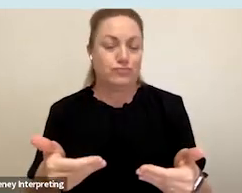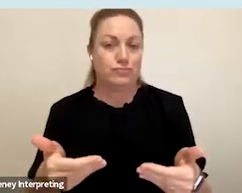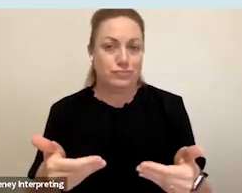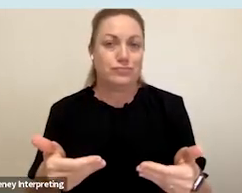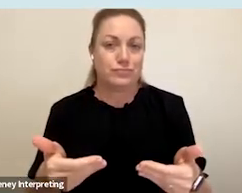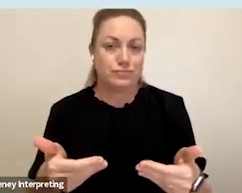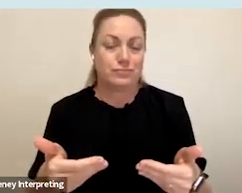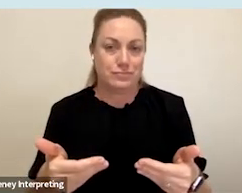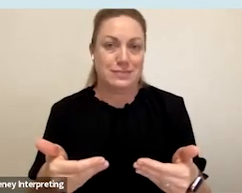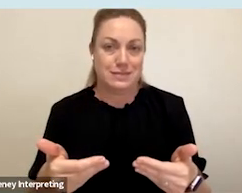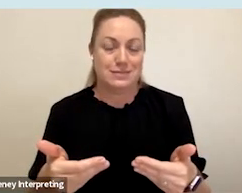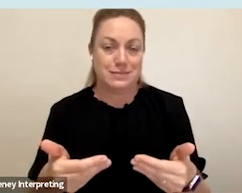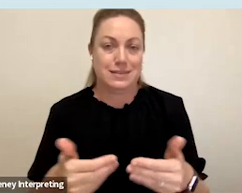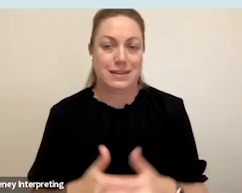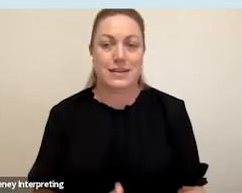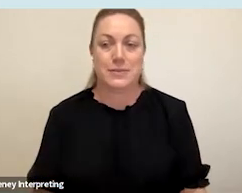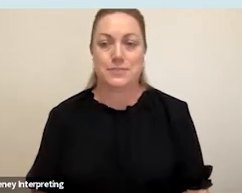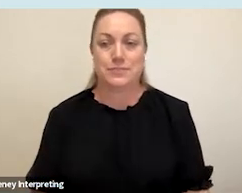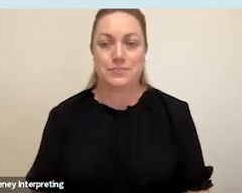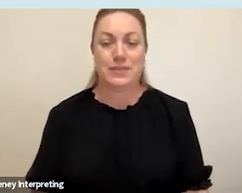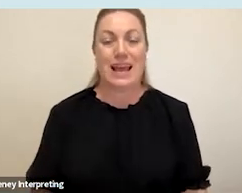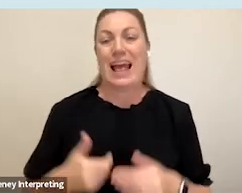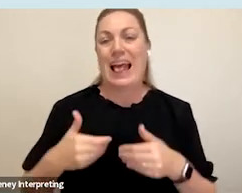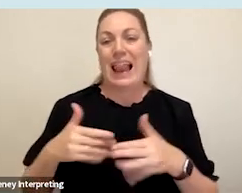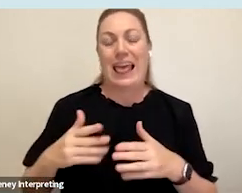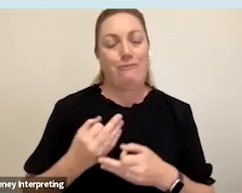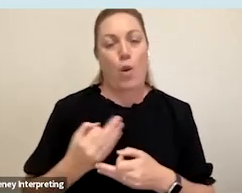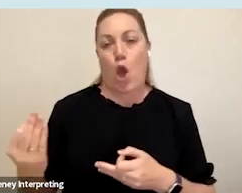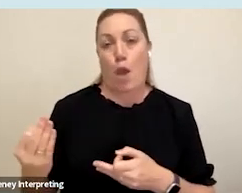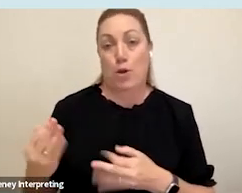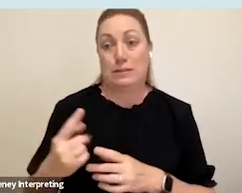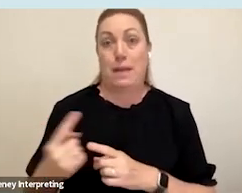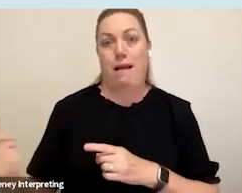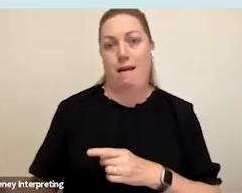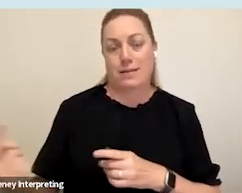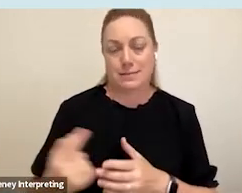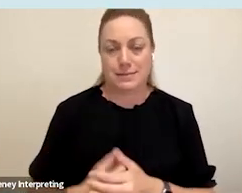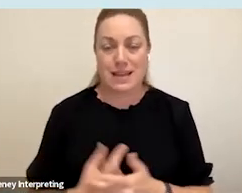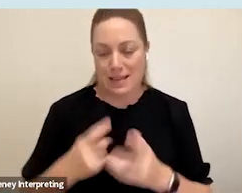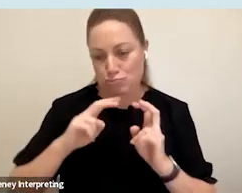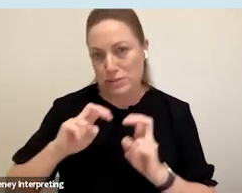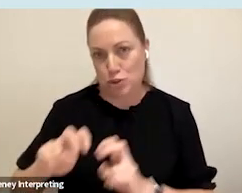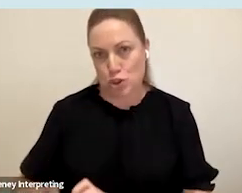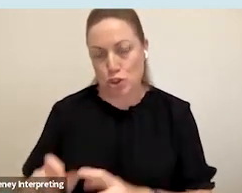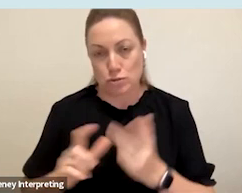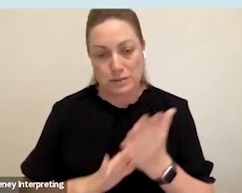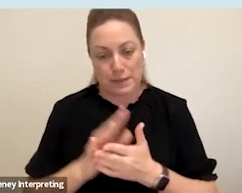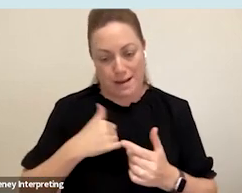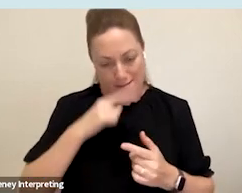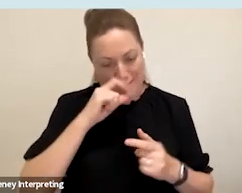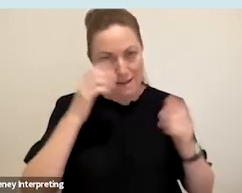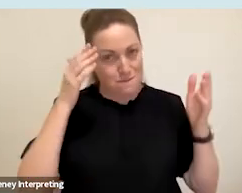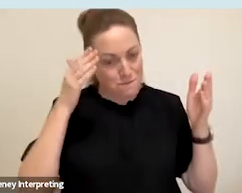the big nature of the Leave Nobody Behind project, as well as all of the other research you've led, because it means that I get to